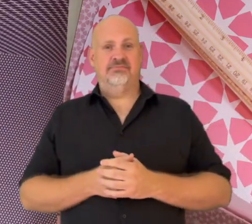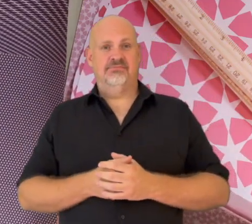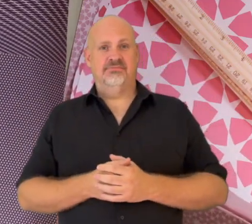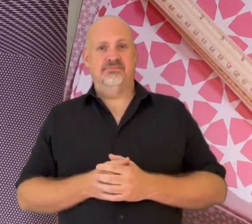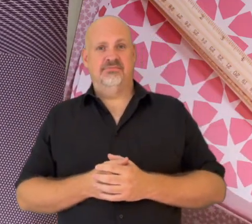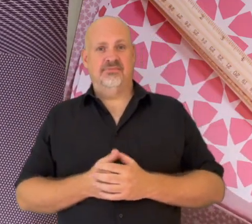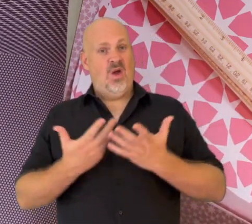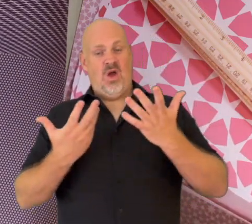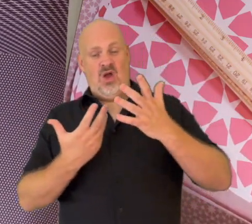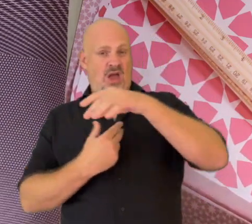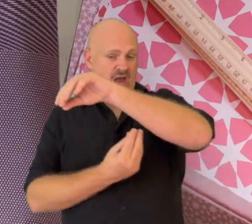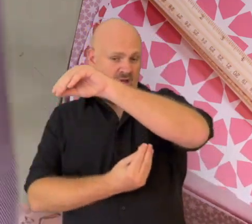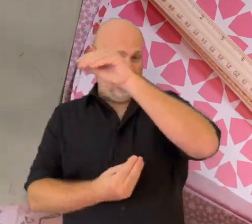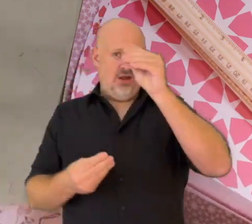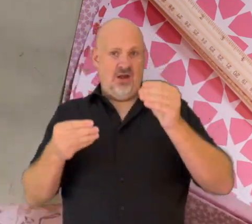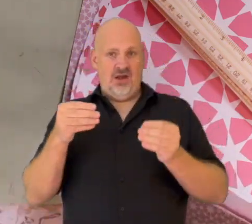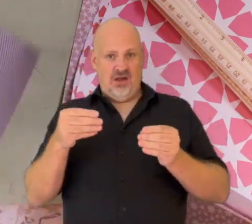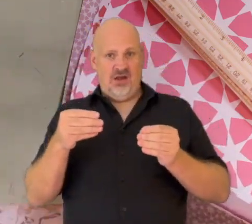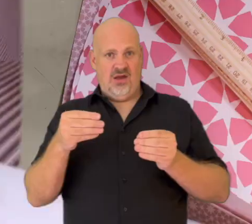We could turn it upside down.